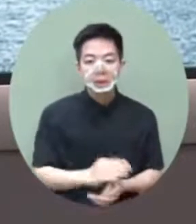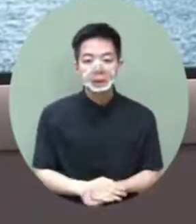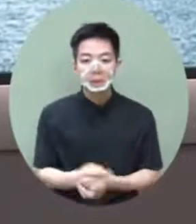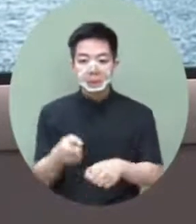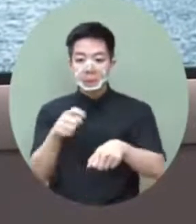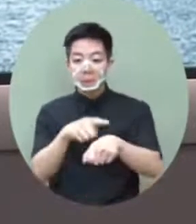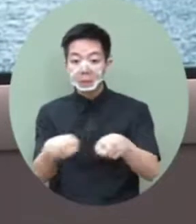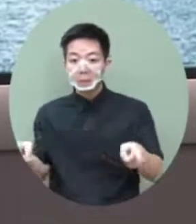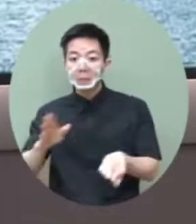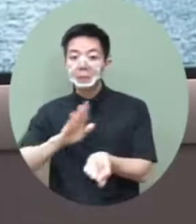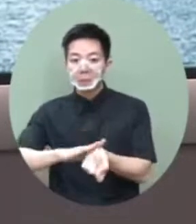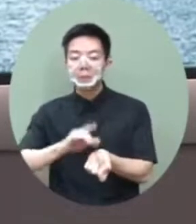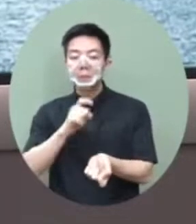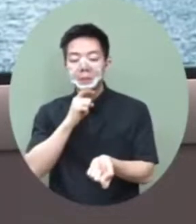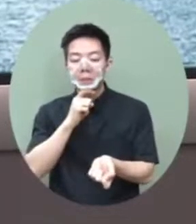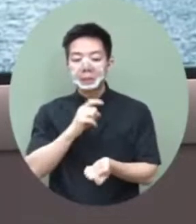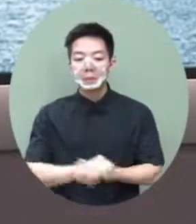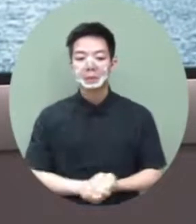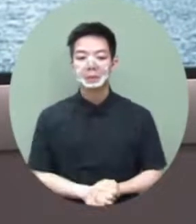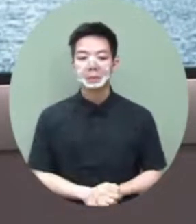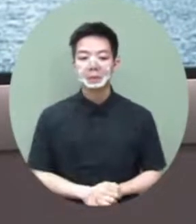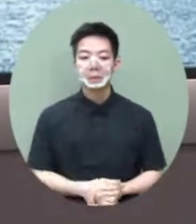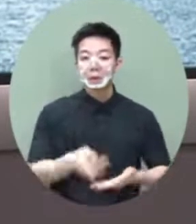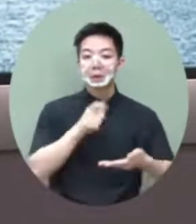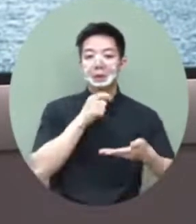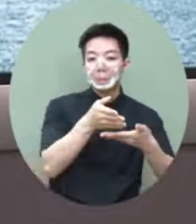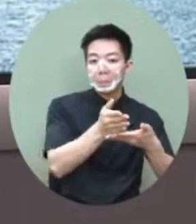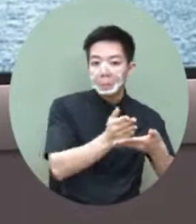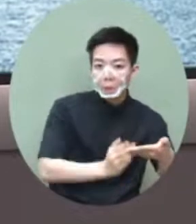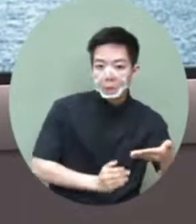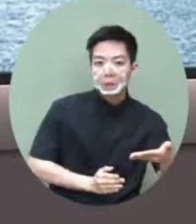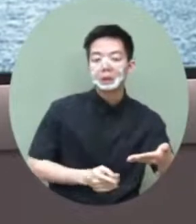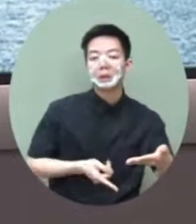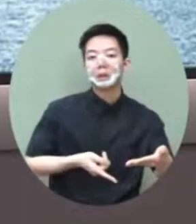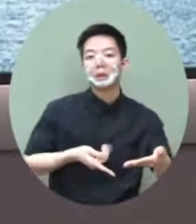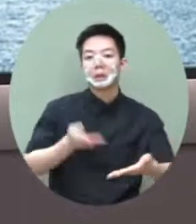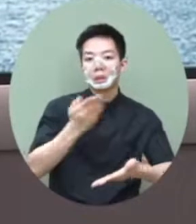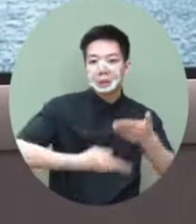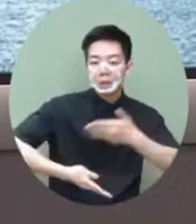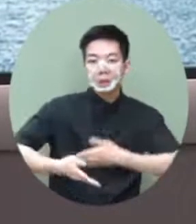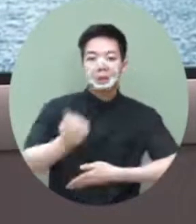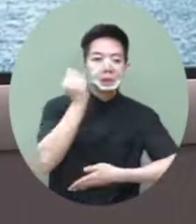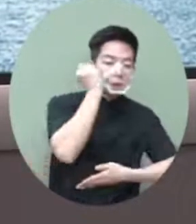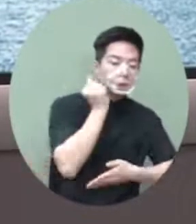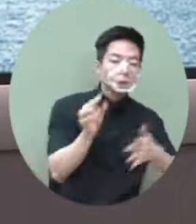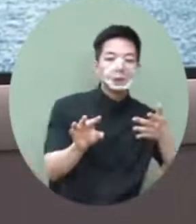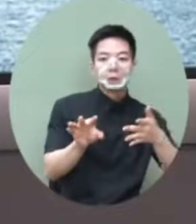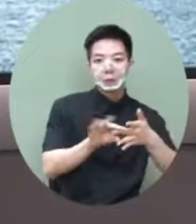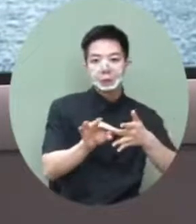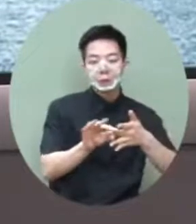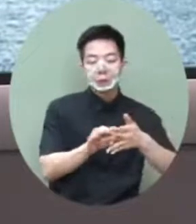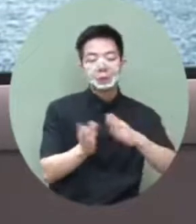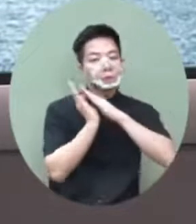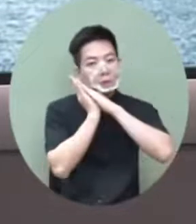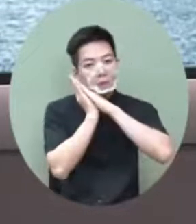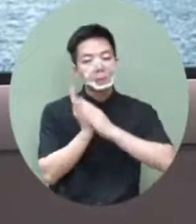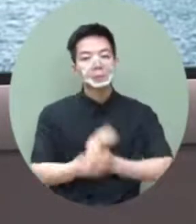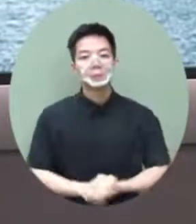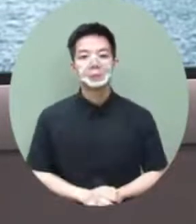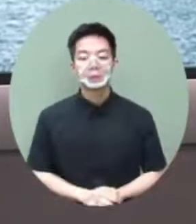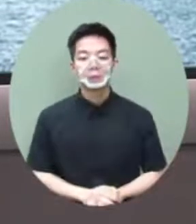age, and yet they all suffered from chronic illnesses, and many of